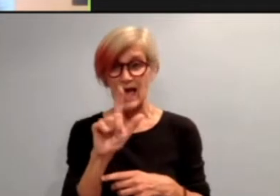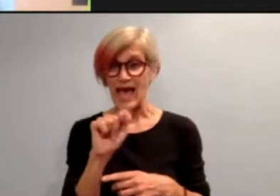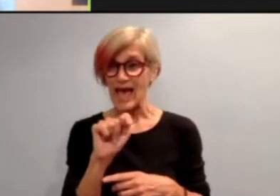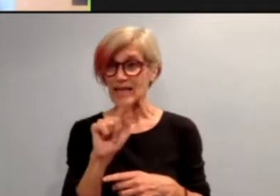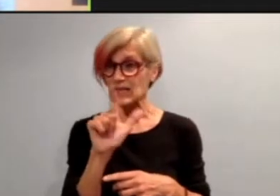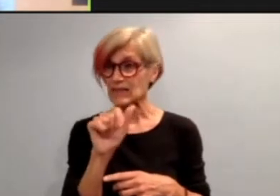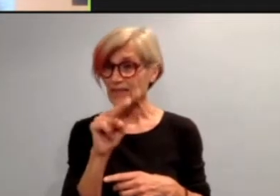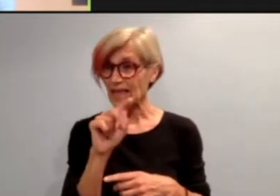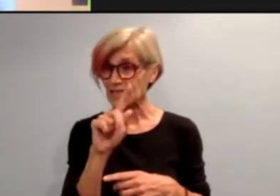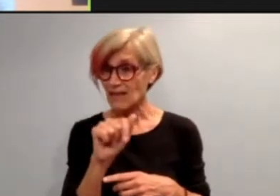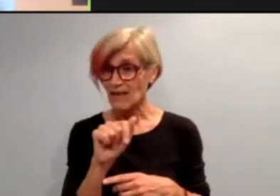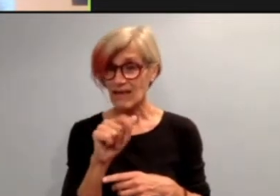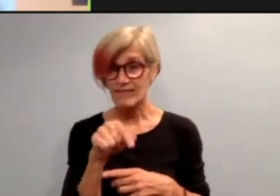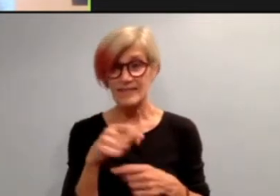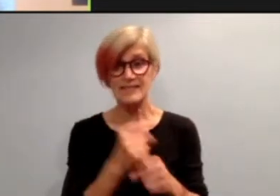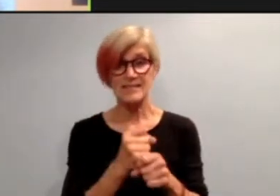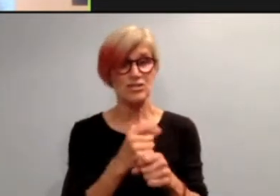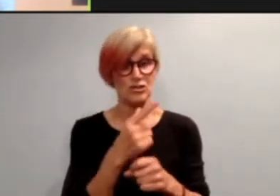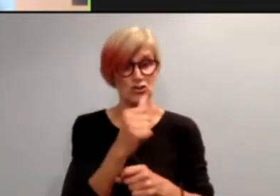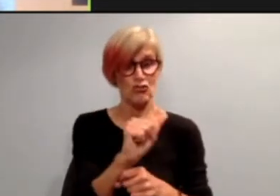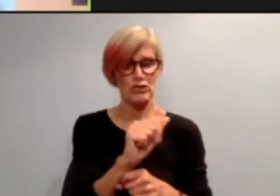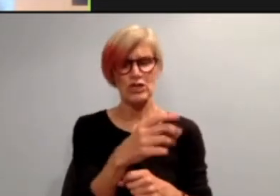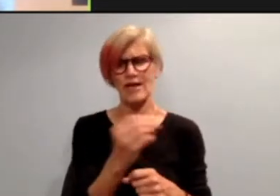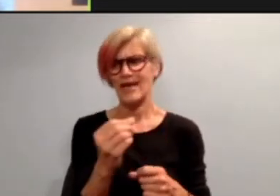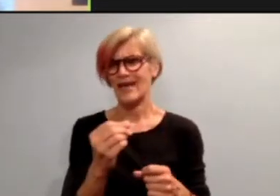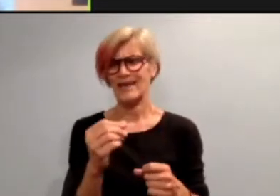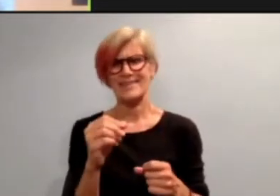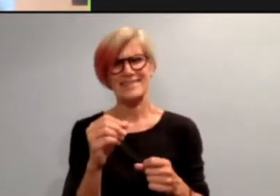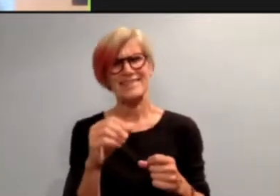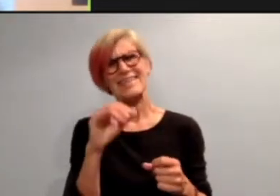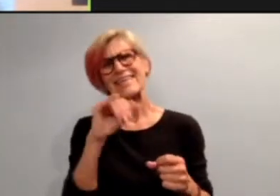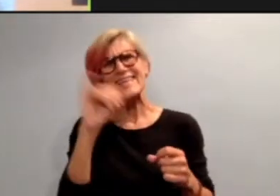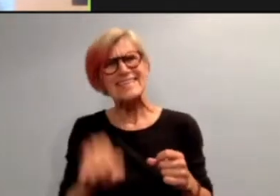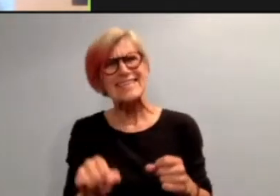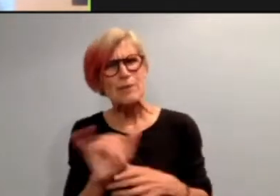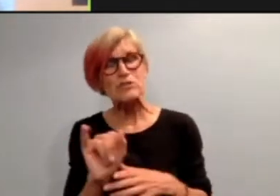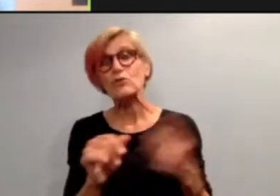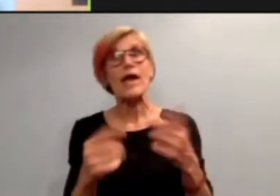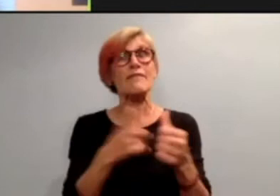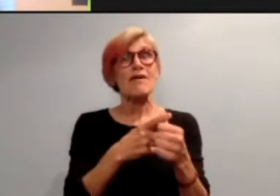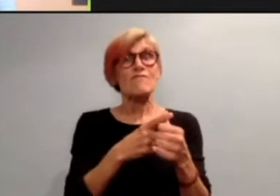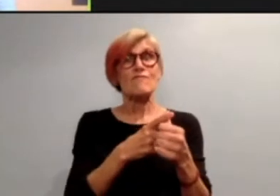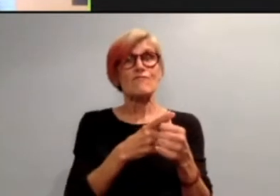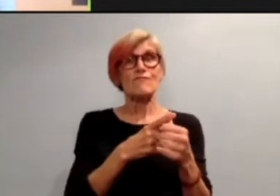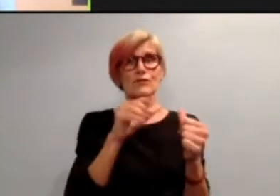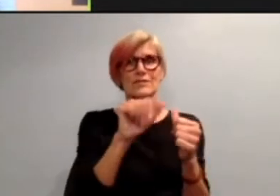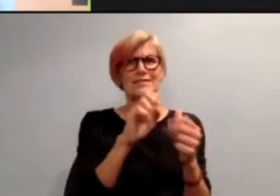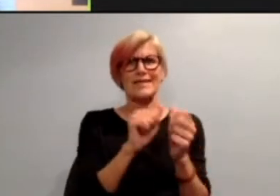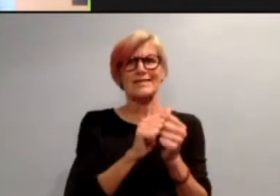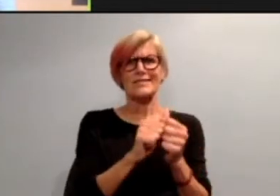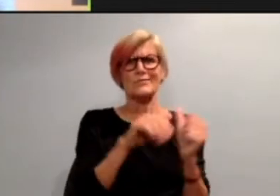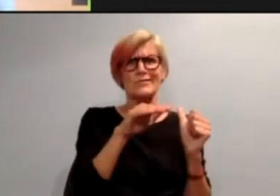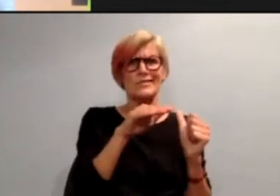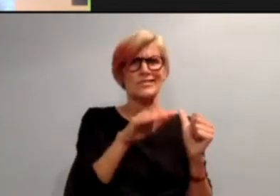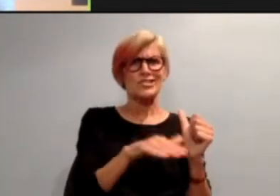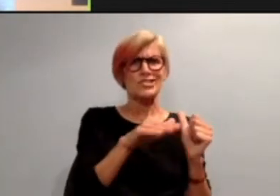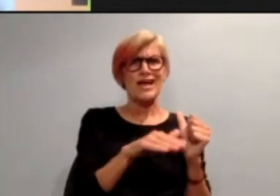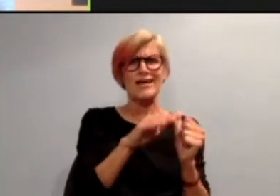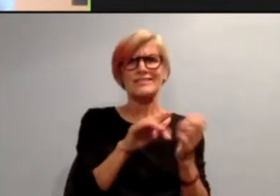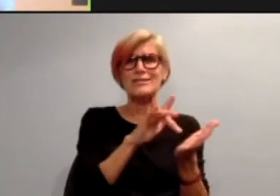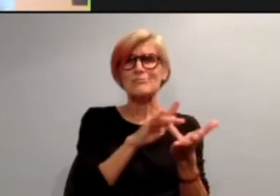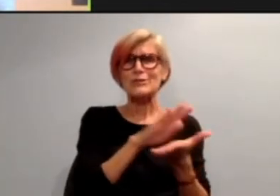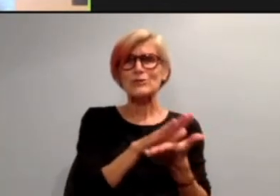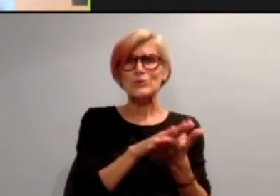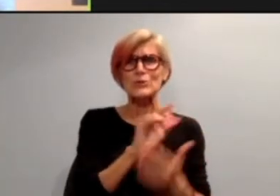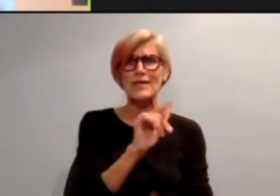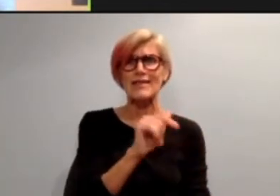Indianapolis, and really even that first case that we dealt with a child in a middle school in Los Angeles, to